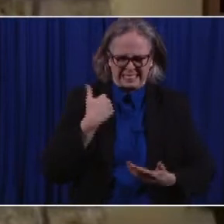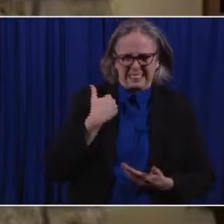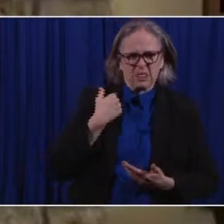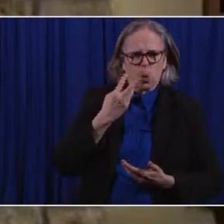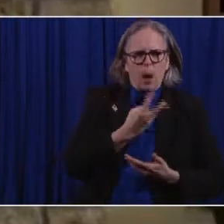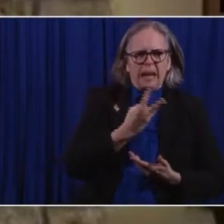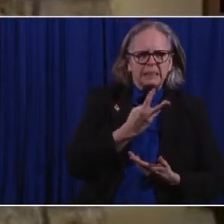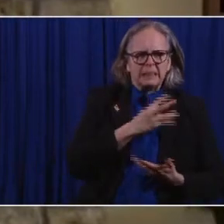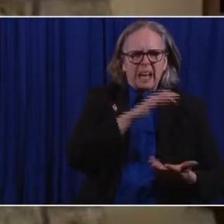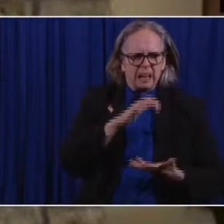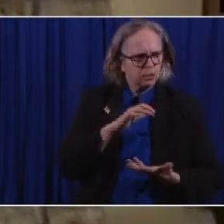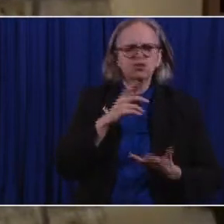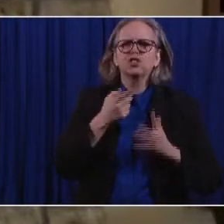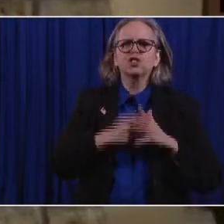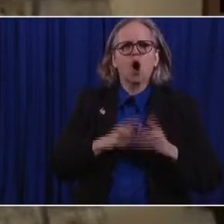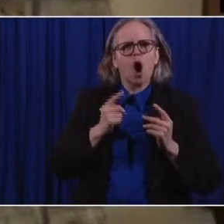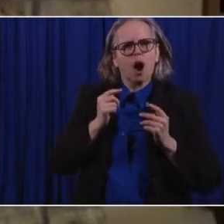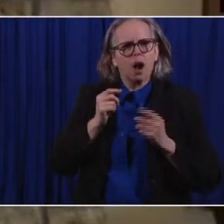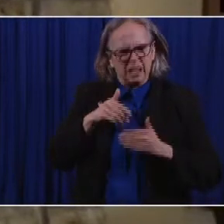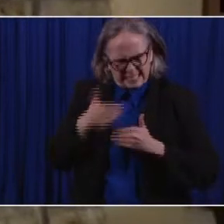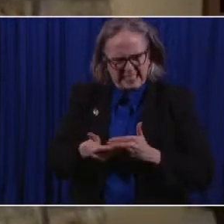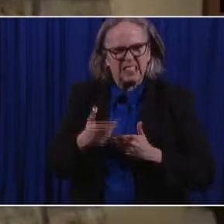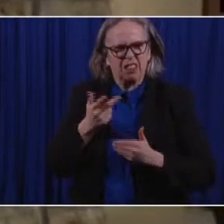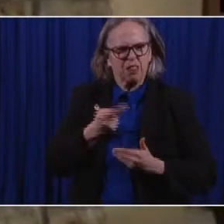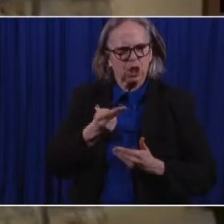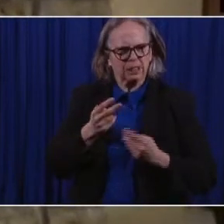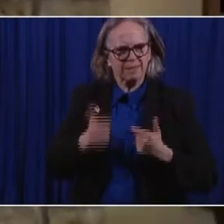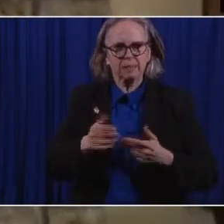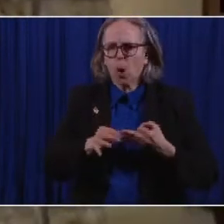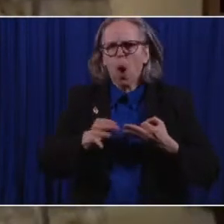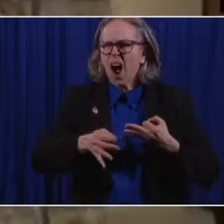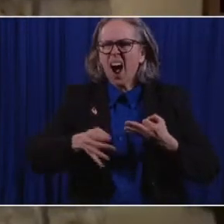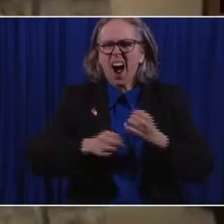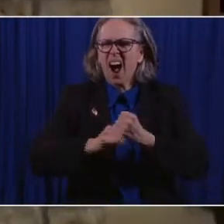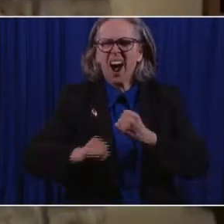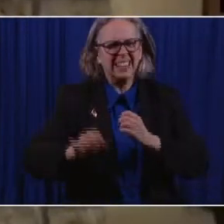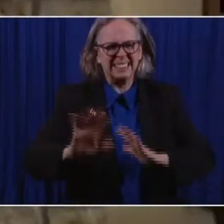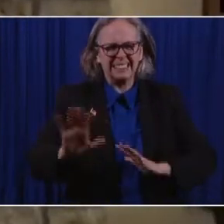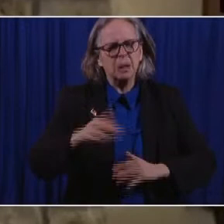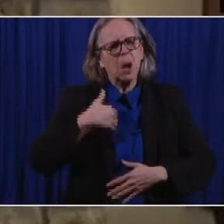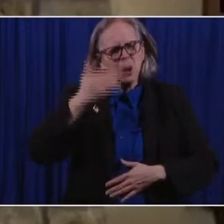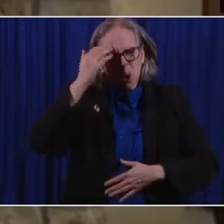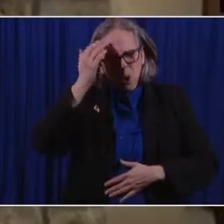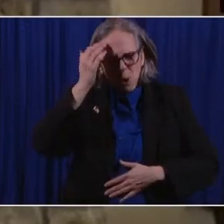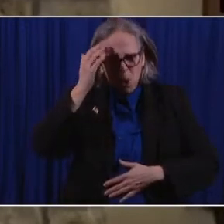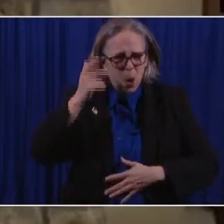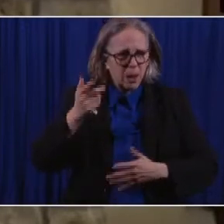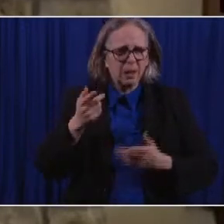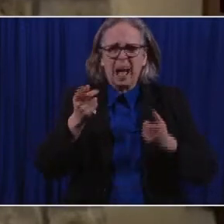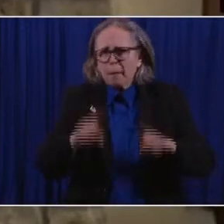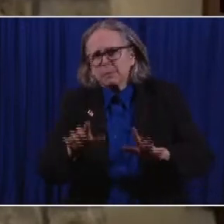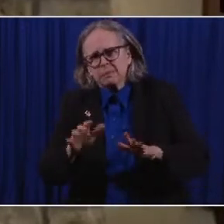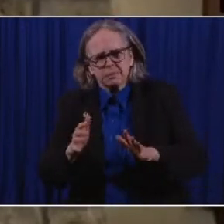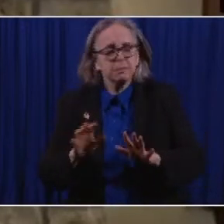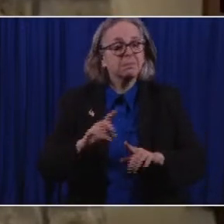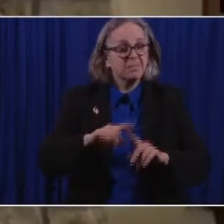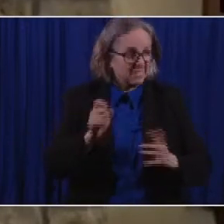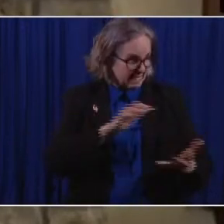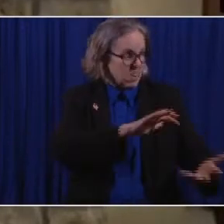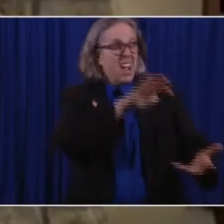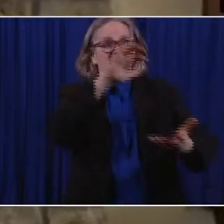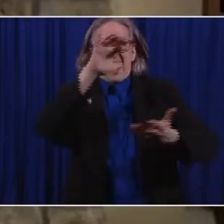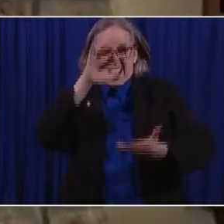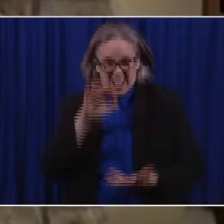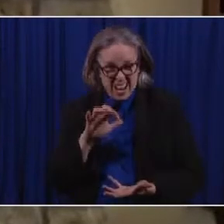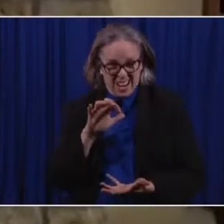possible even some might be late a day. So we know that some of them won't be get started even until Thursday, but we've asked them at a